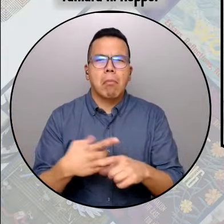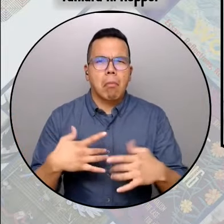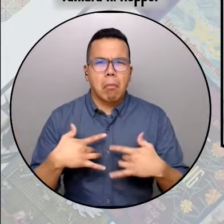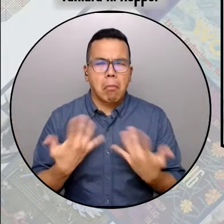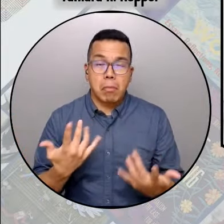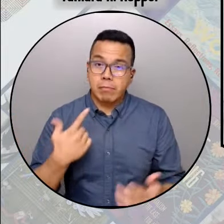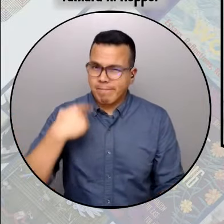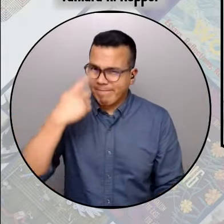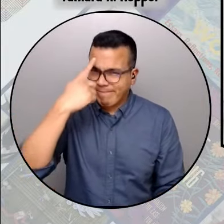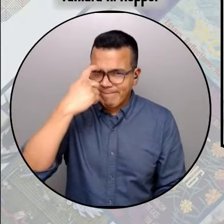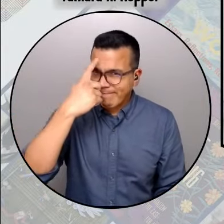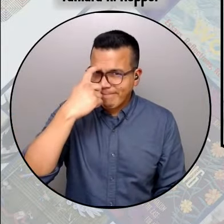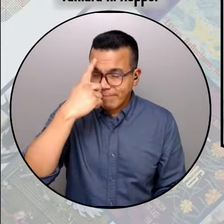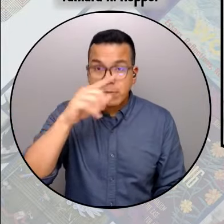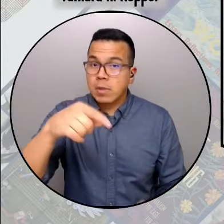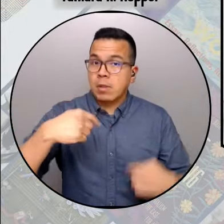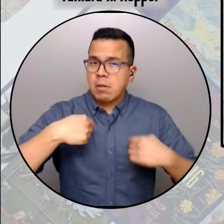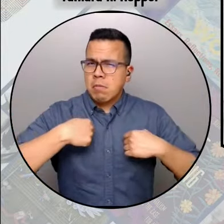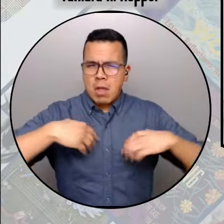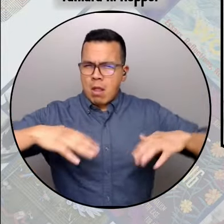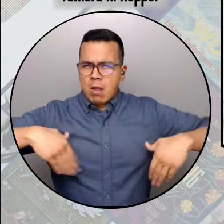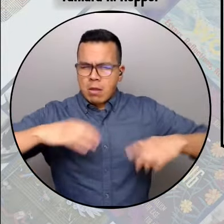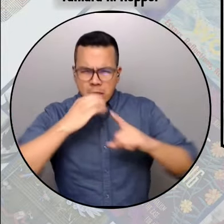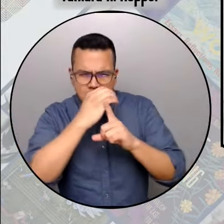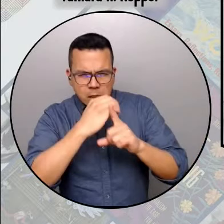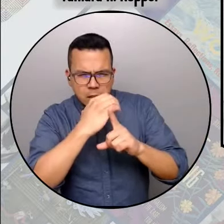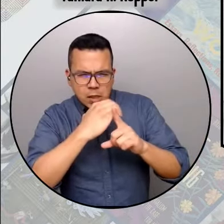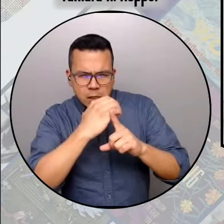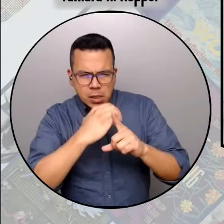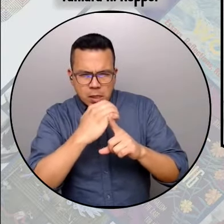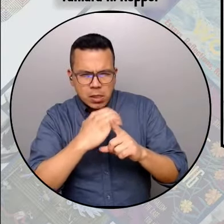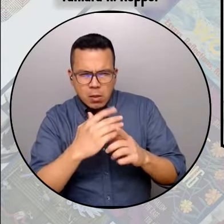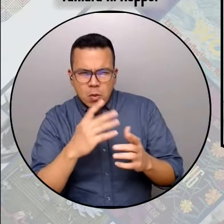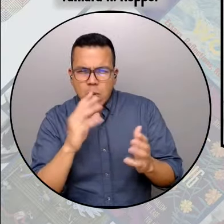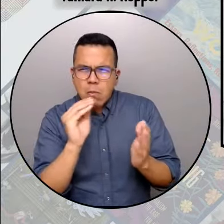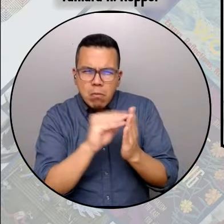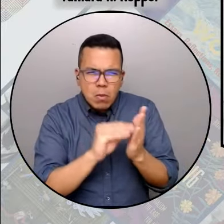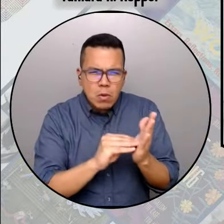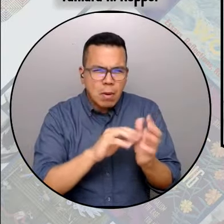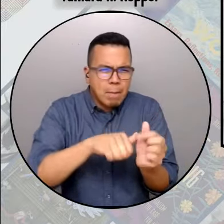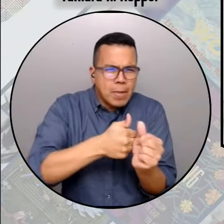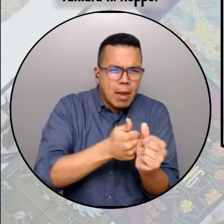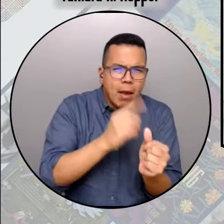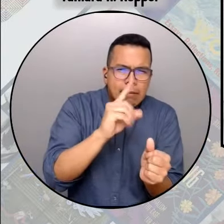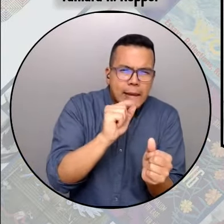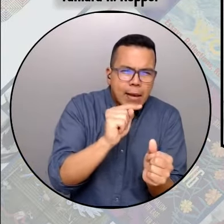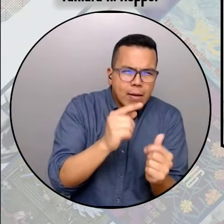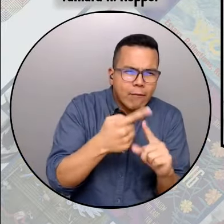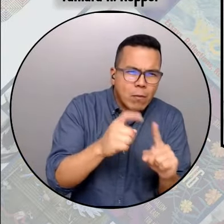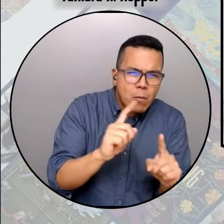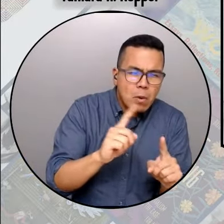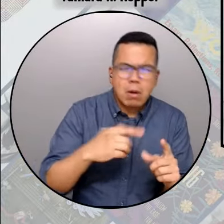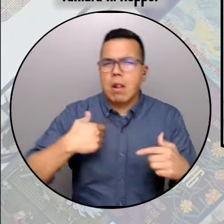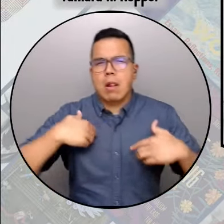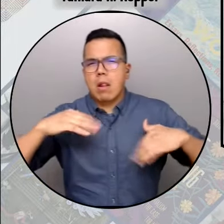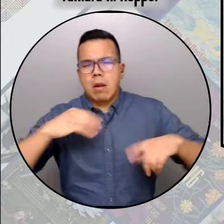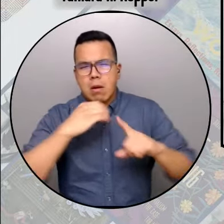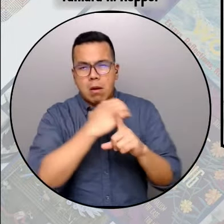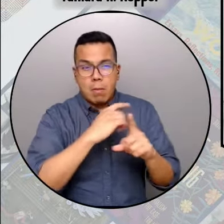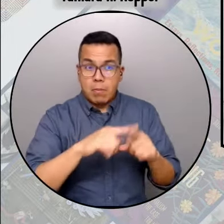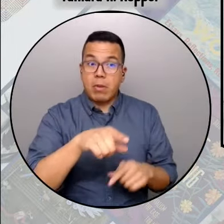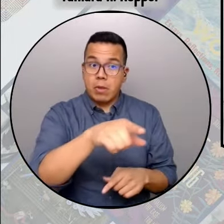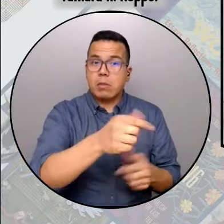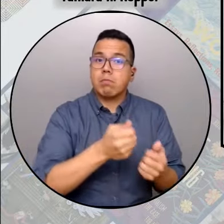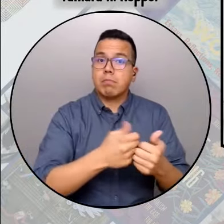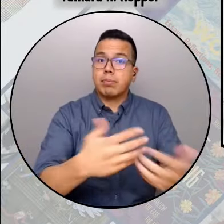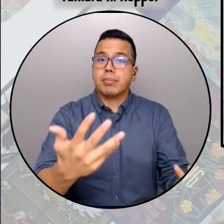haven't looked too closely at what data they're putting in their tables and so forth. But you know, this is the data they're making available,